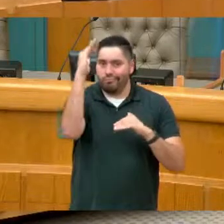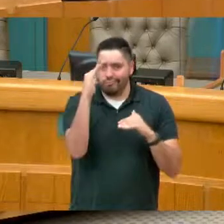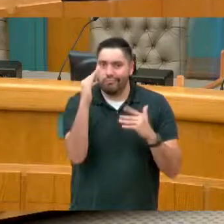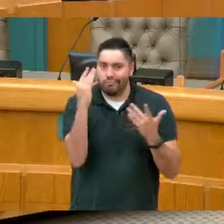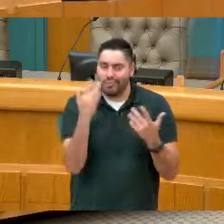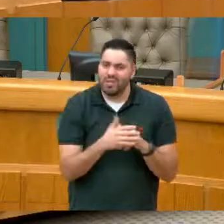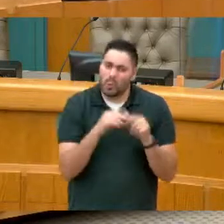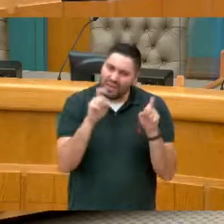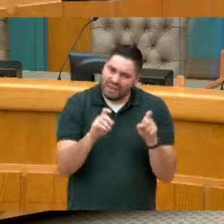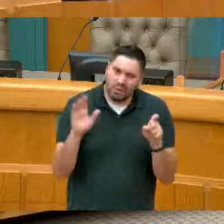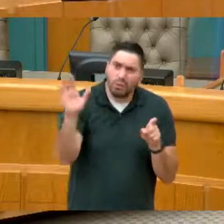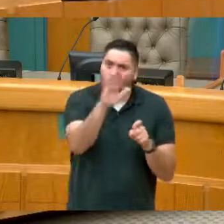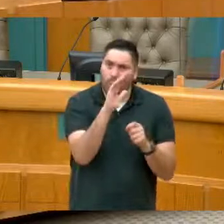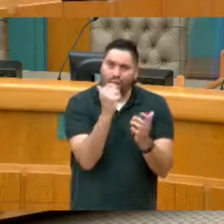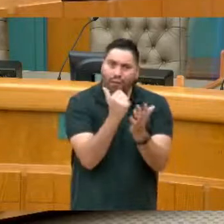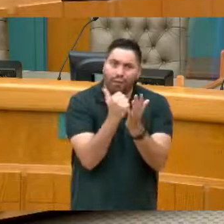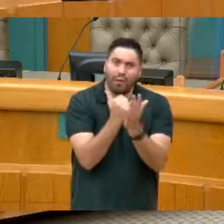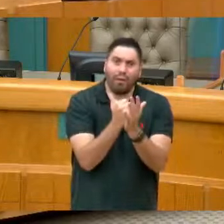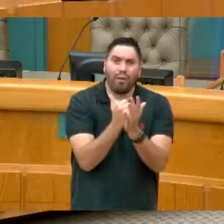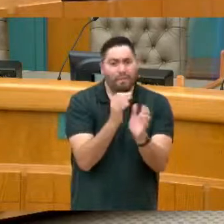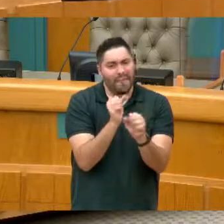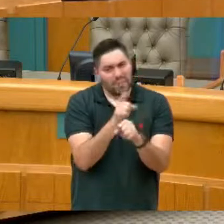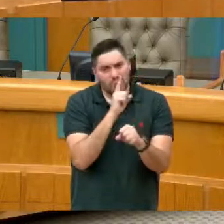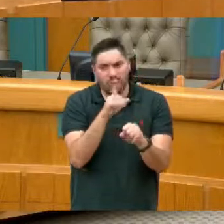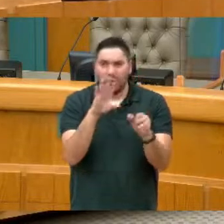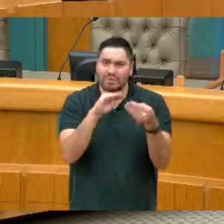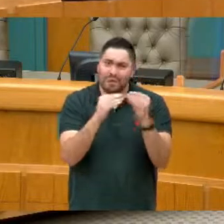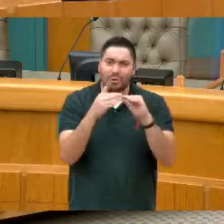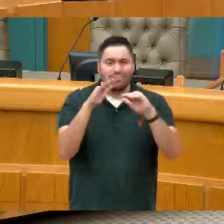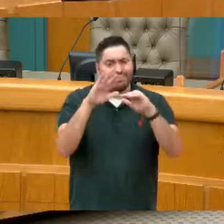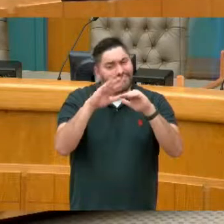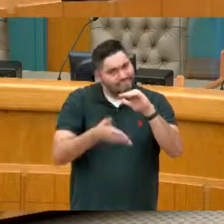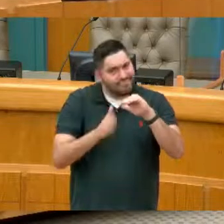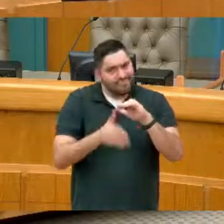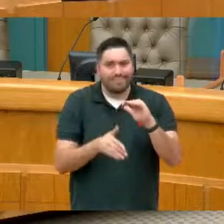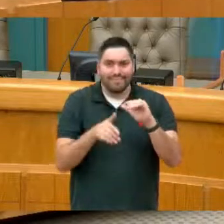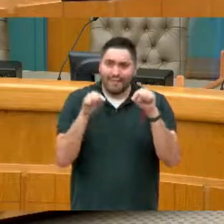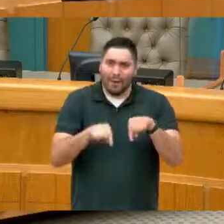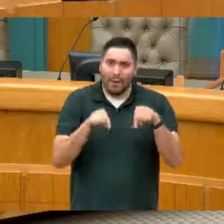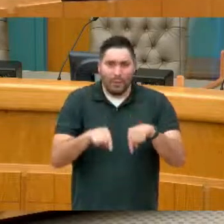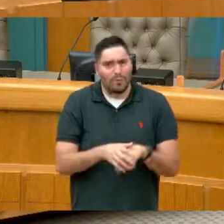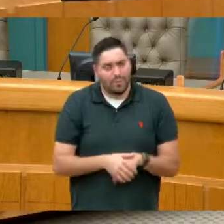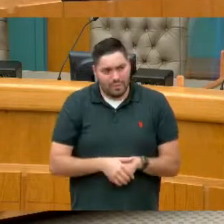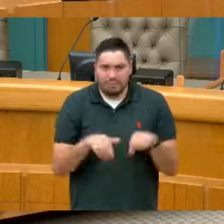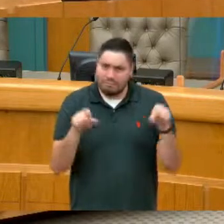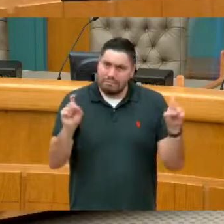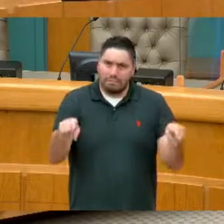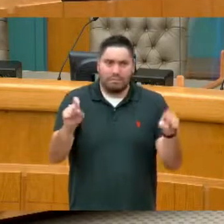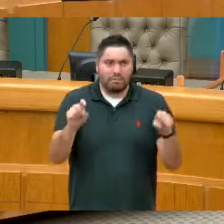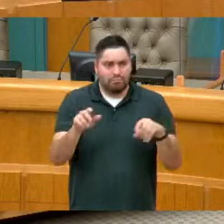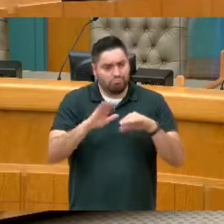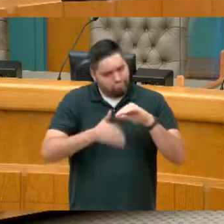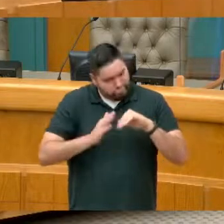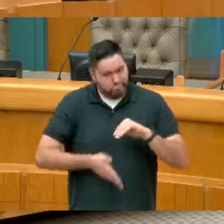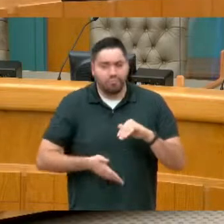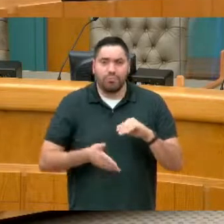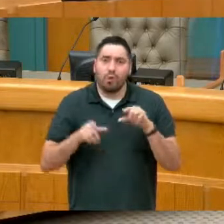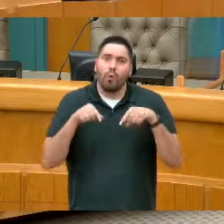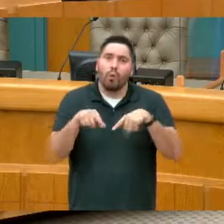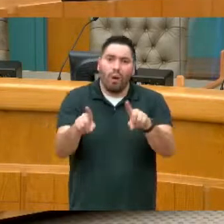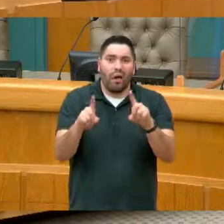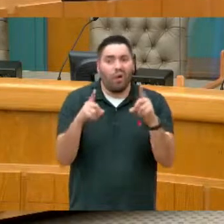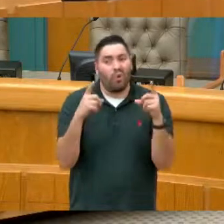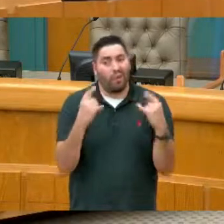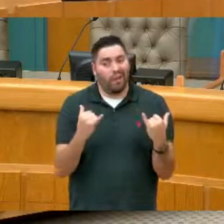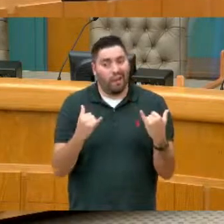look at October the 10th, we had 2 cases on that day, 2 positive COVID cases. On the 11th, we had 7, and